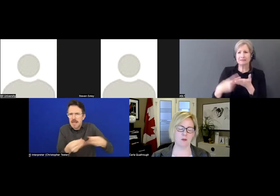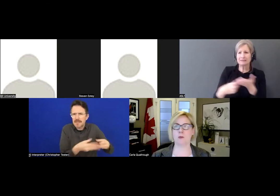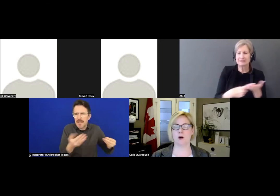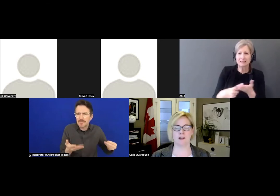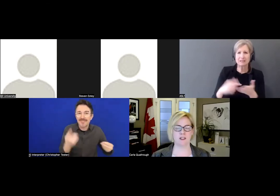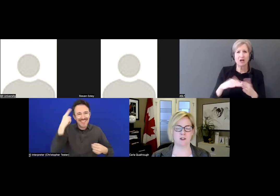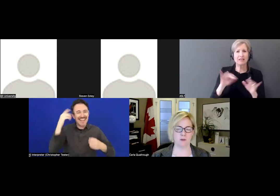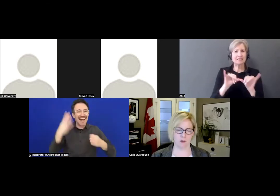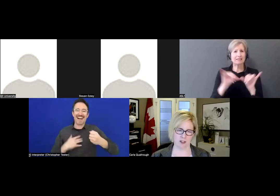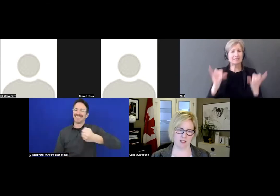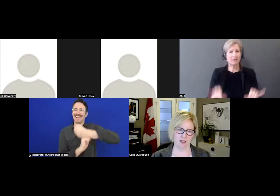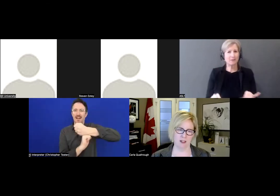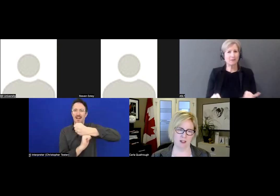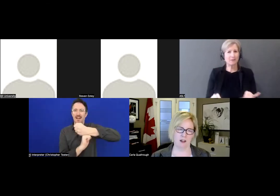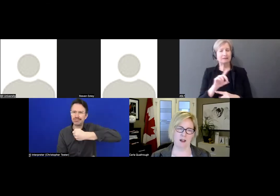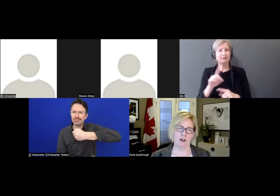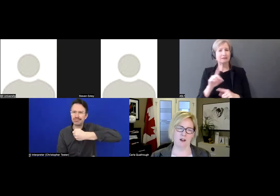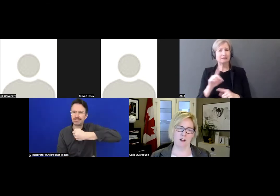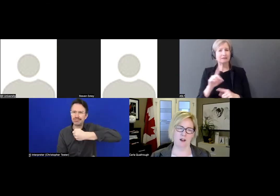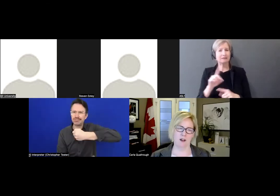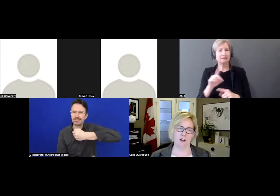discriminations were brought to the forefront.